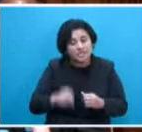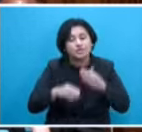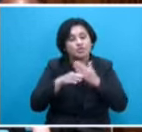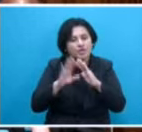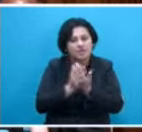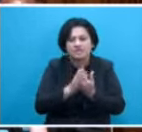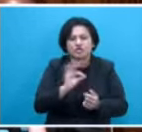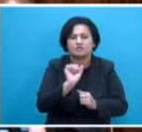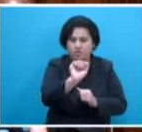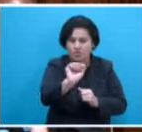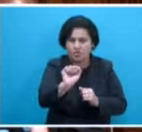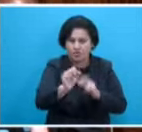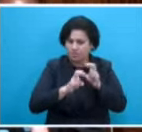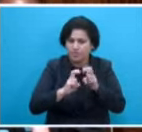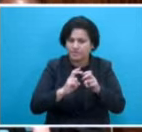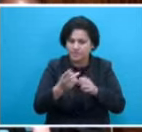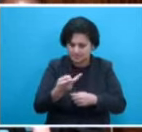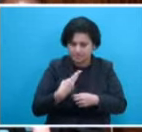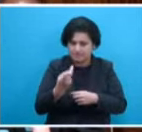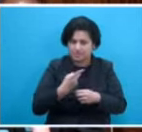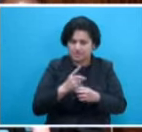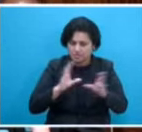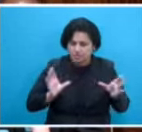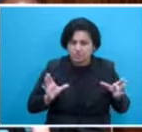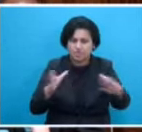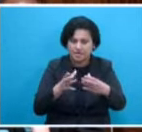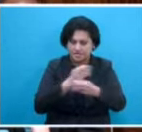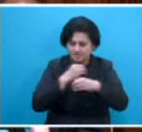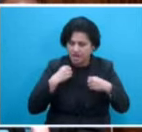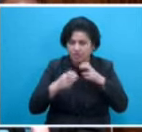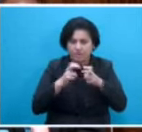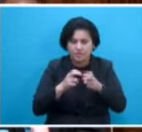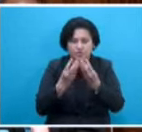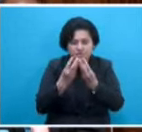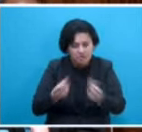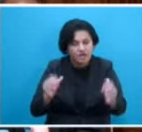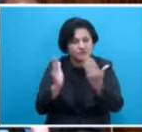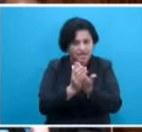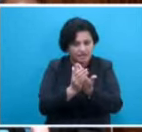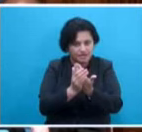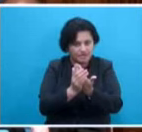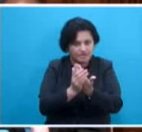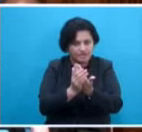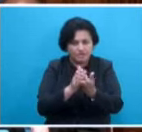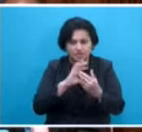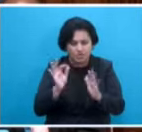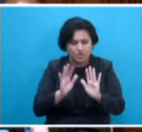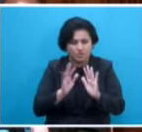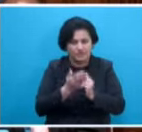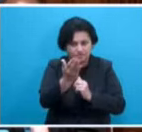problem anymore now. It's our problem. We have to solve it together as a nation. This nation is in deep